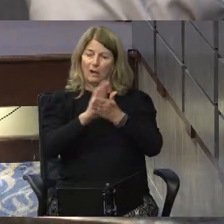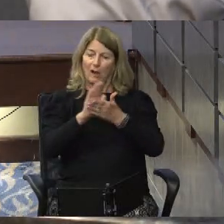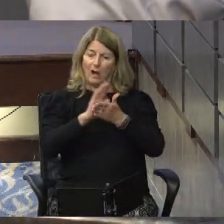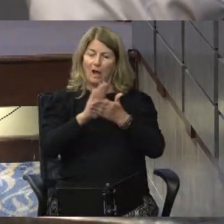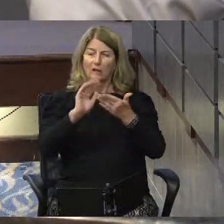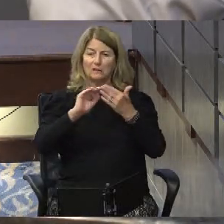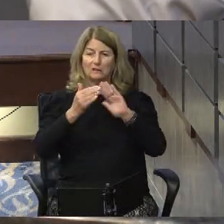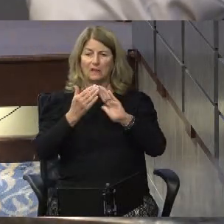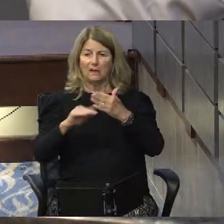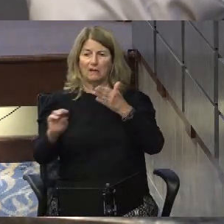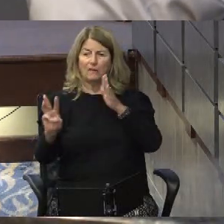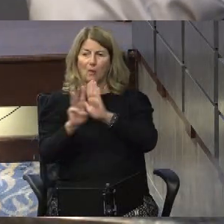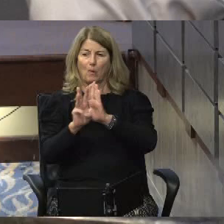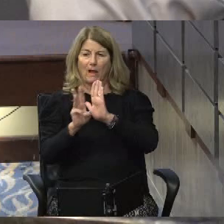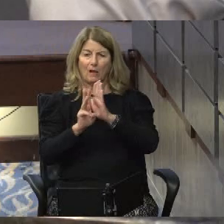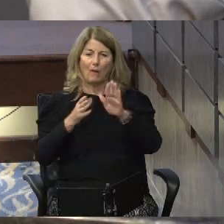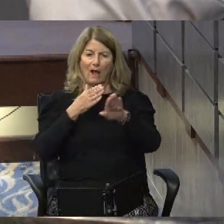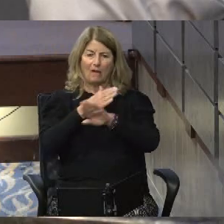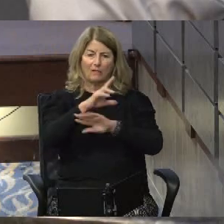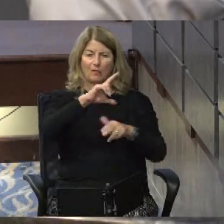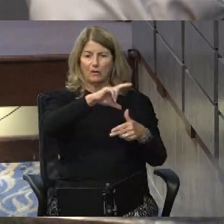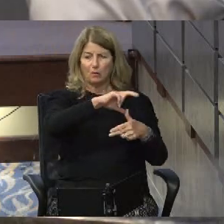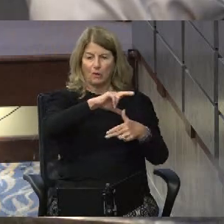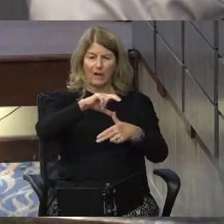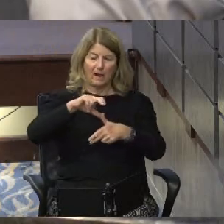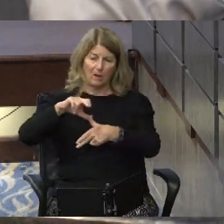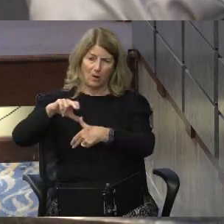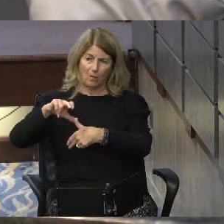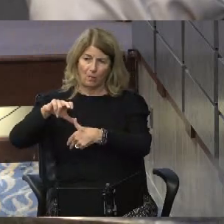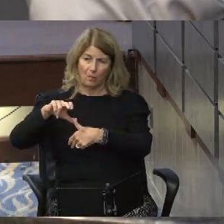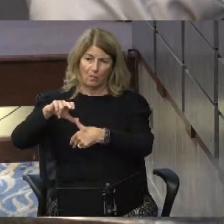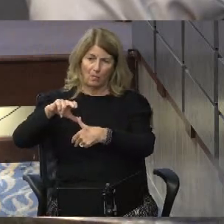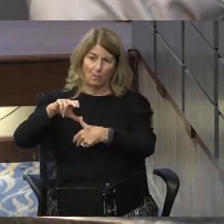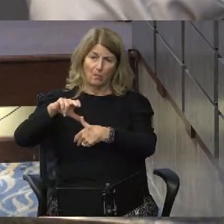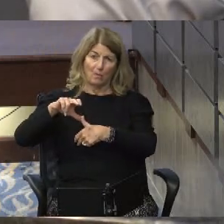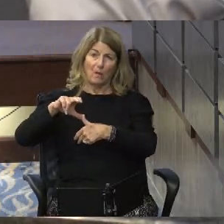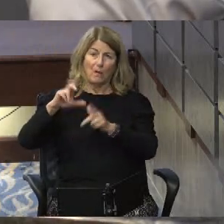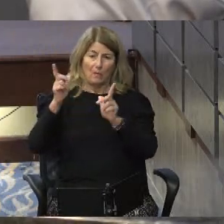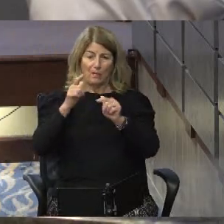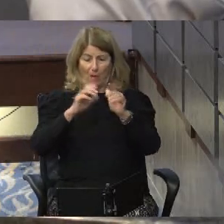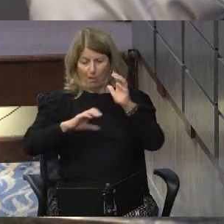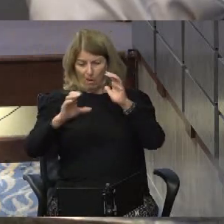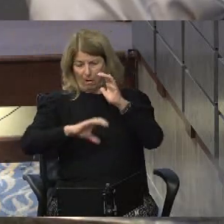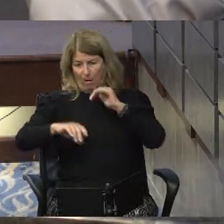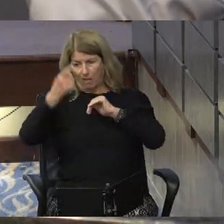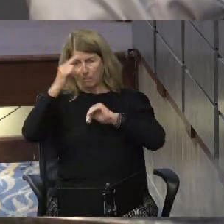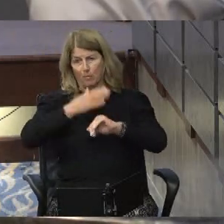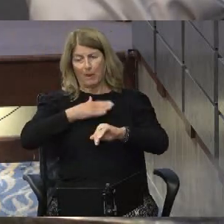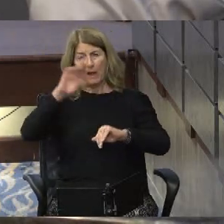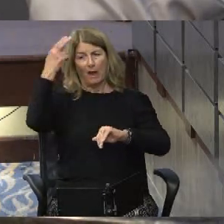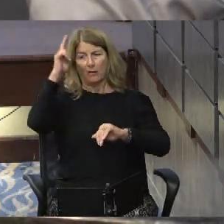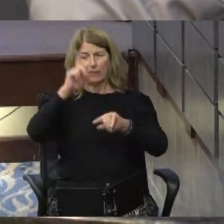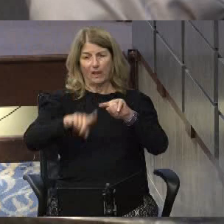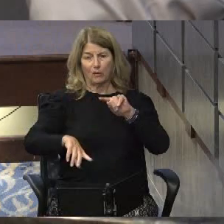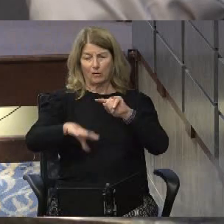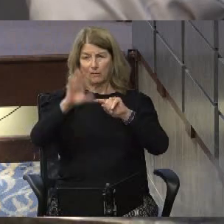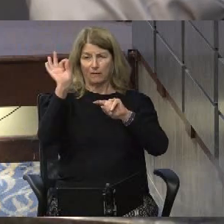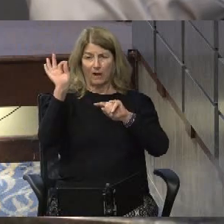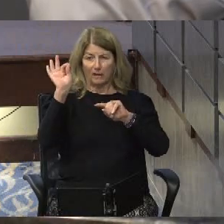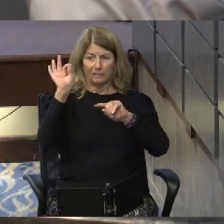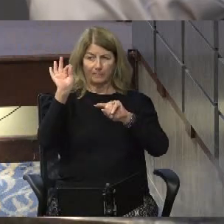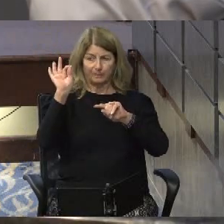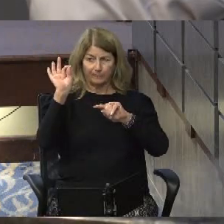the tornado, buildings, because they were looking for my uncle. They couldn't find him. They thought he was at R.T. Dennis